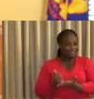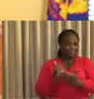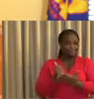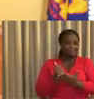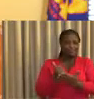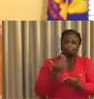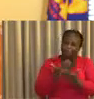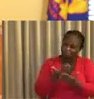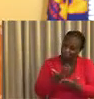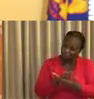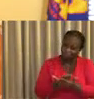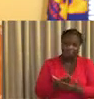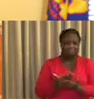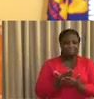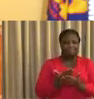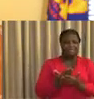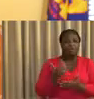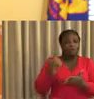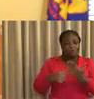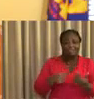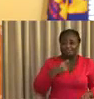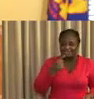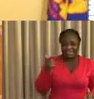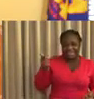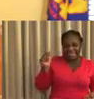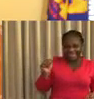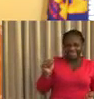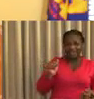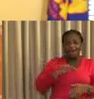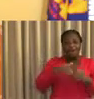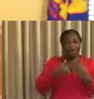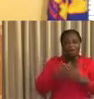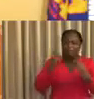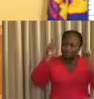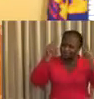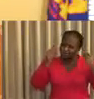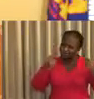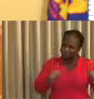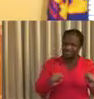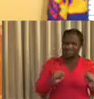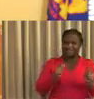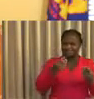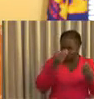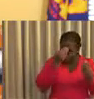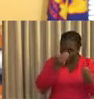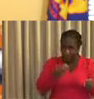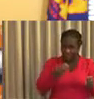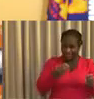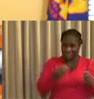hospital. Nye fè nye bwa mwadin, ni ye nye lò. Nye mwadrumo, e ba wawo fè.